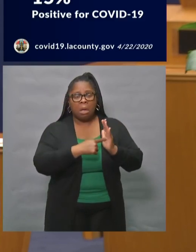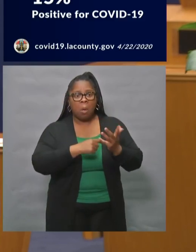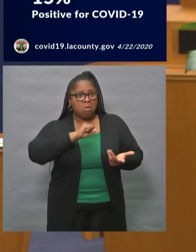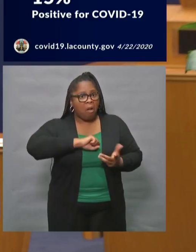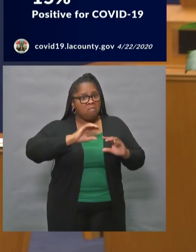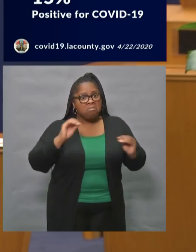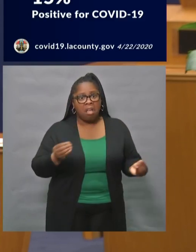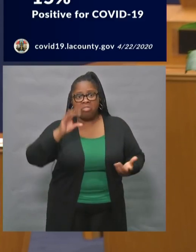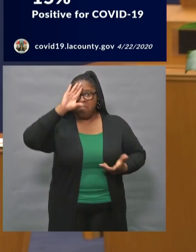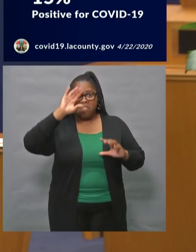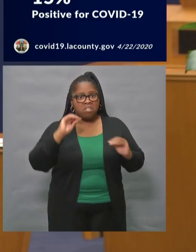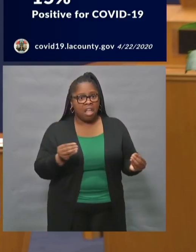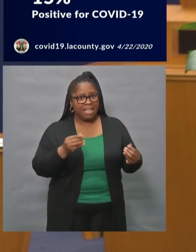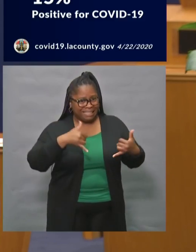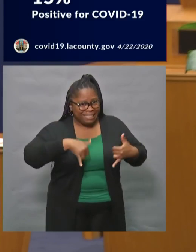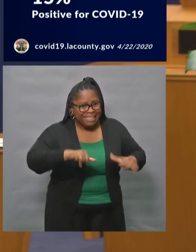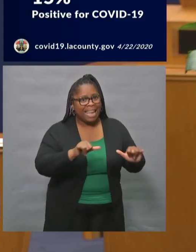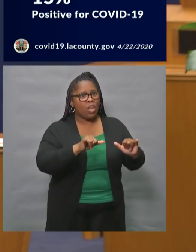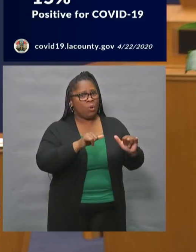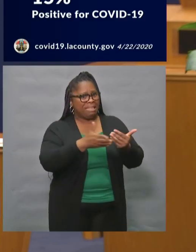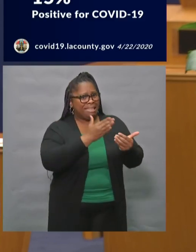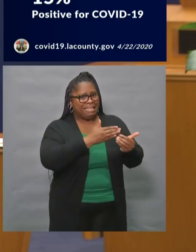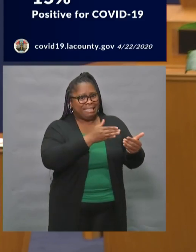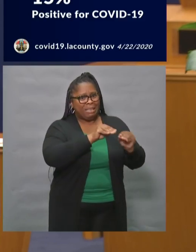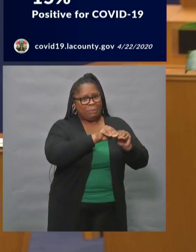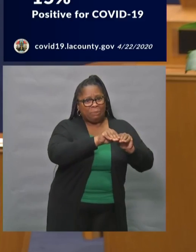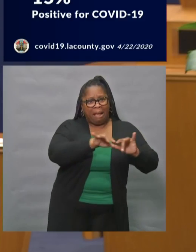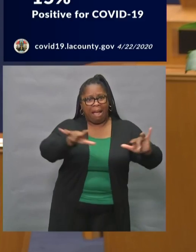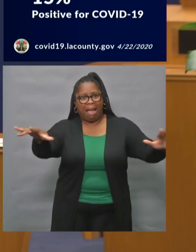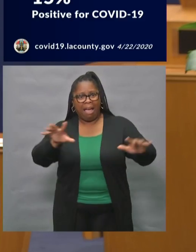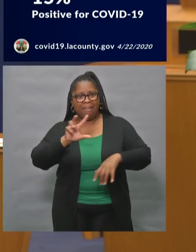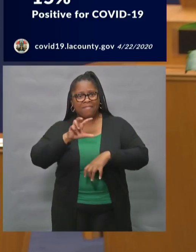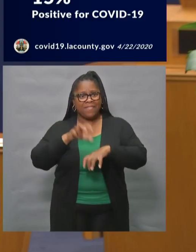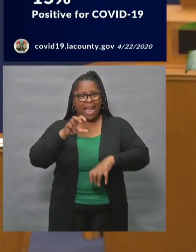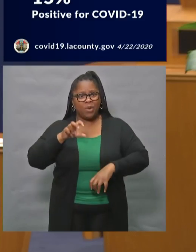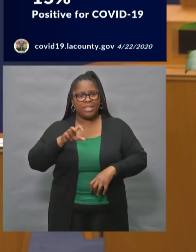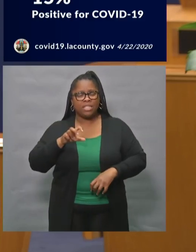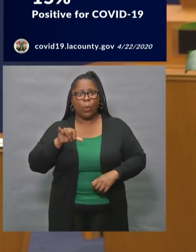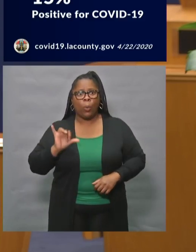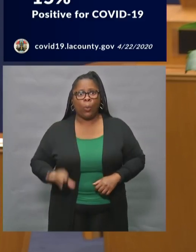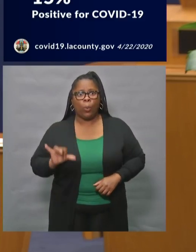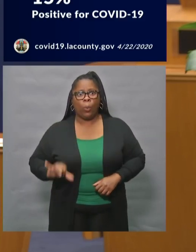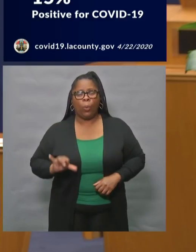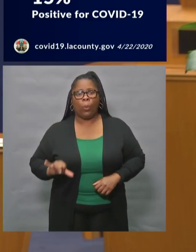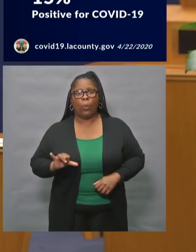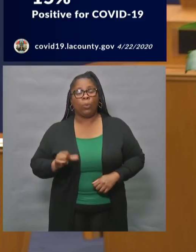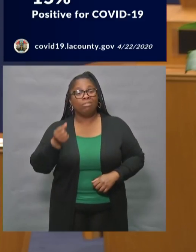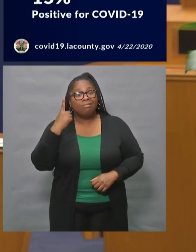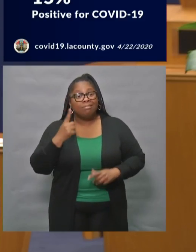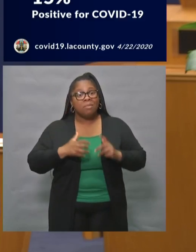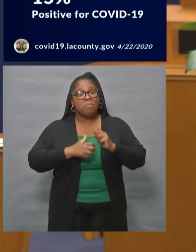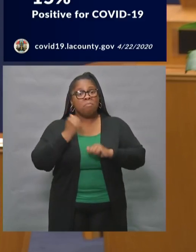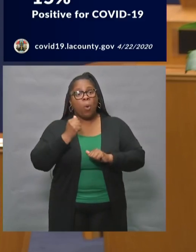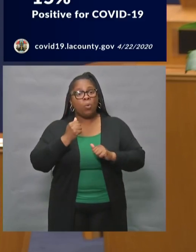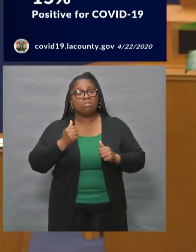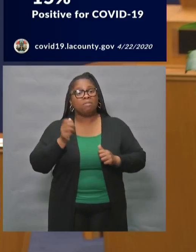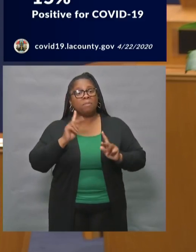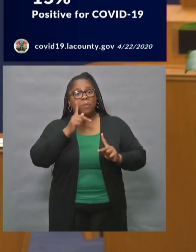is particularly true in a facility where all of the care for most of the residents happens